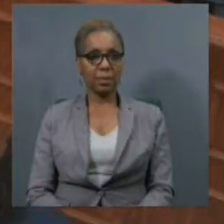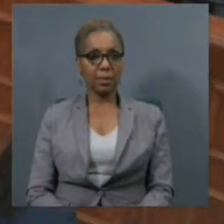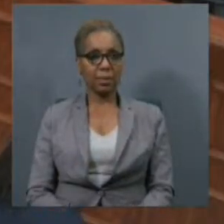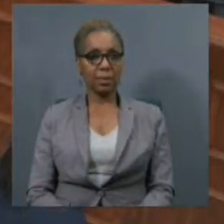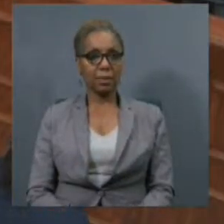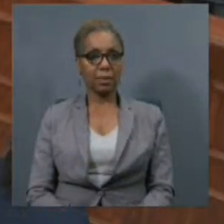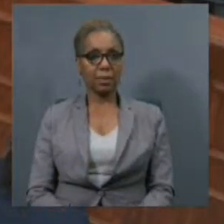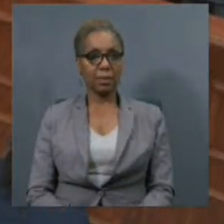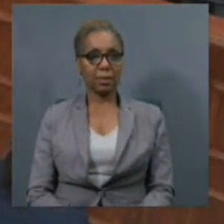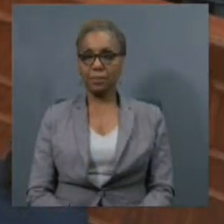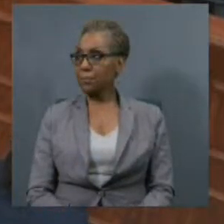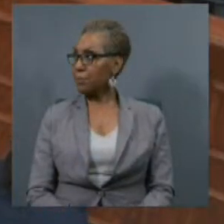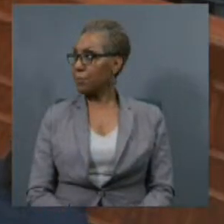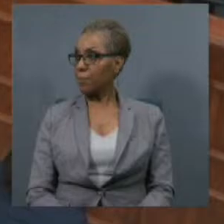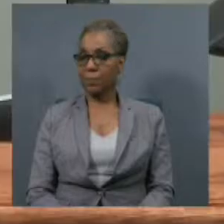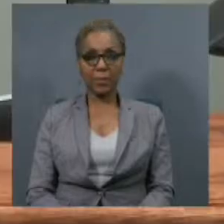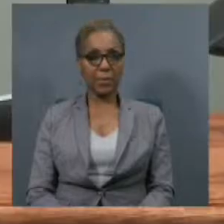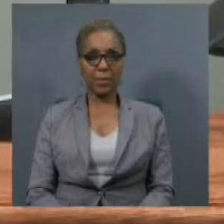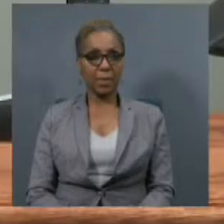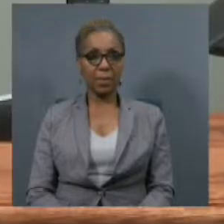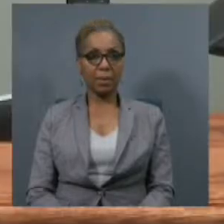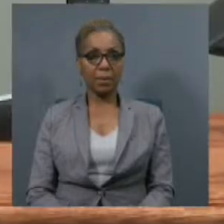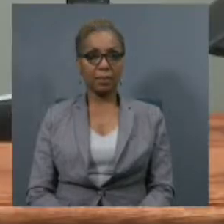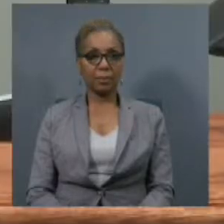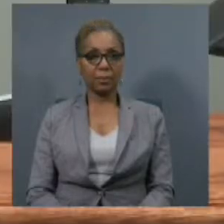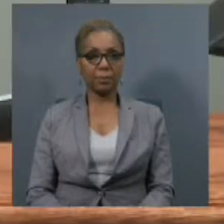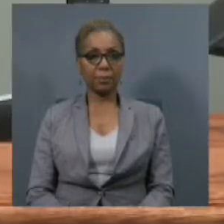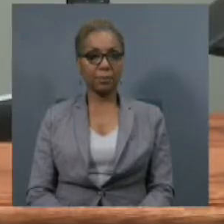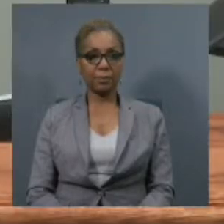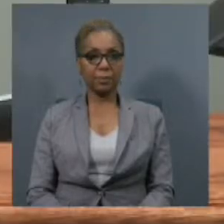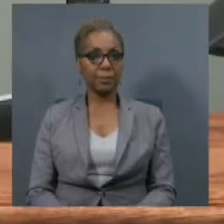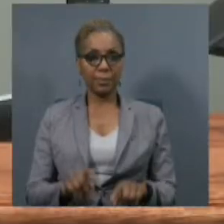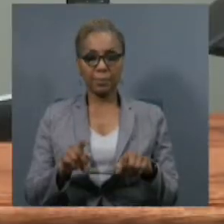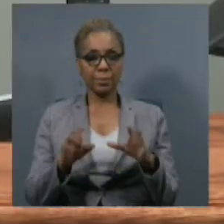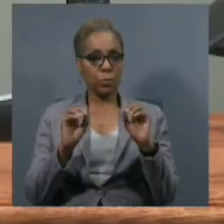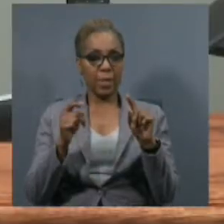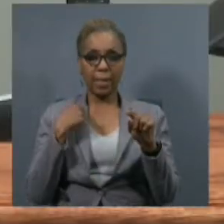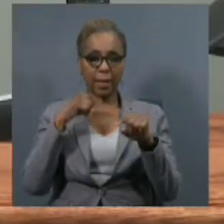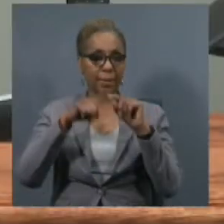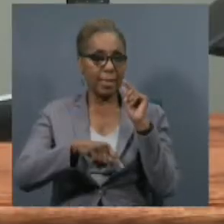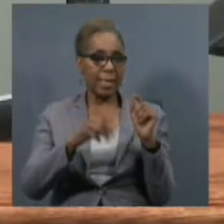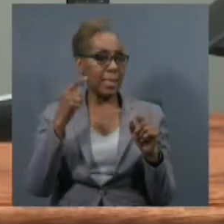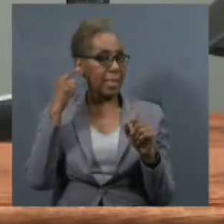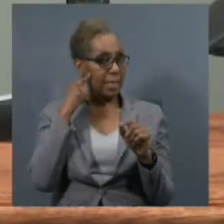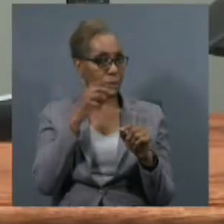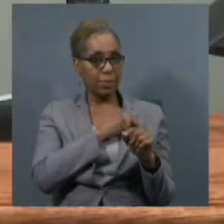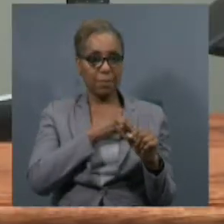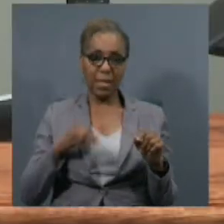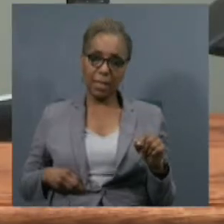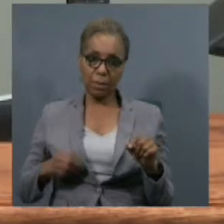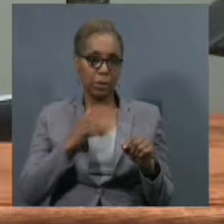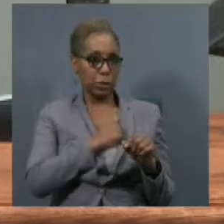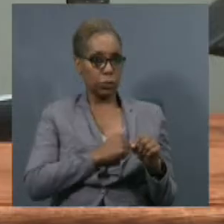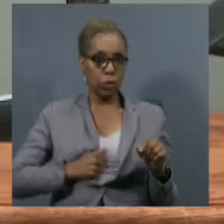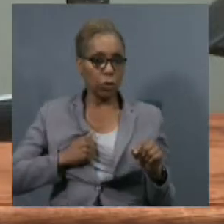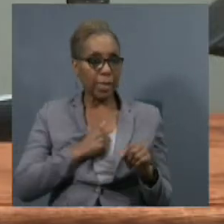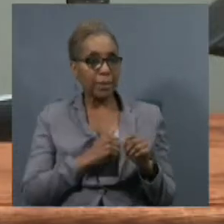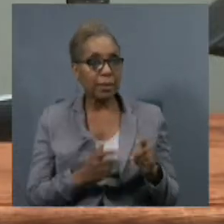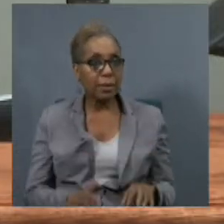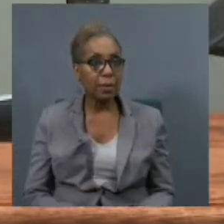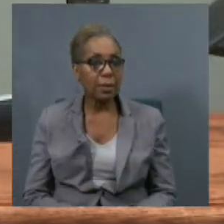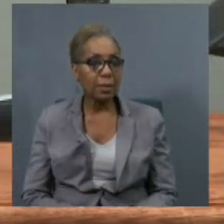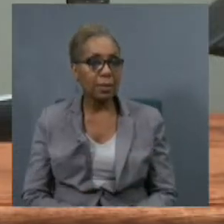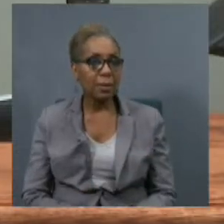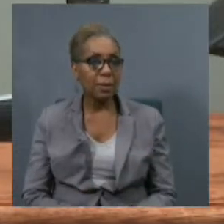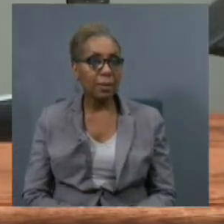Spoke with them, so this is a new avenue. Great, we can make an amendment to the ordinance on June 3rd. If not, we have a great